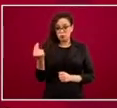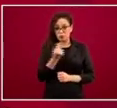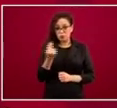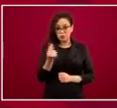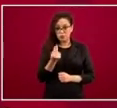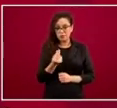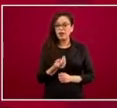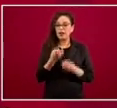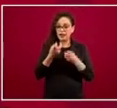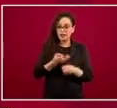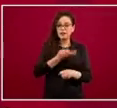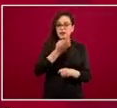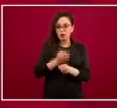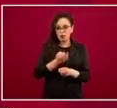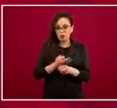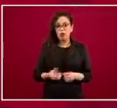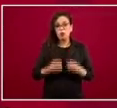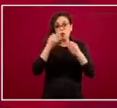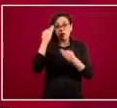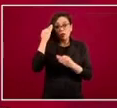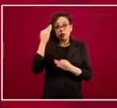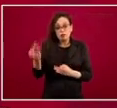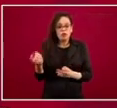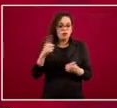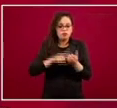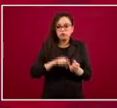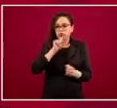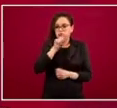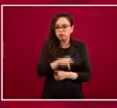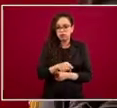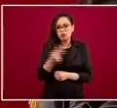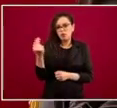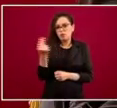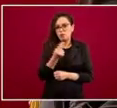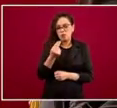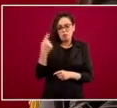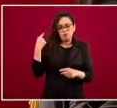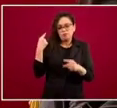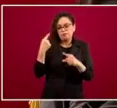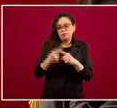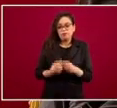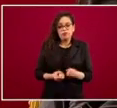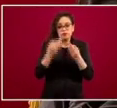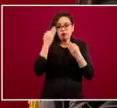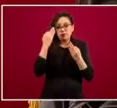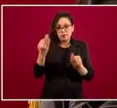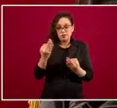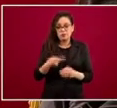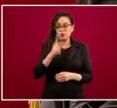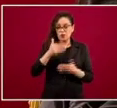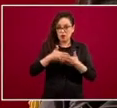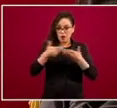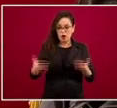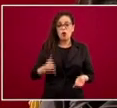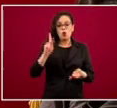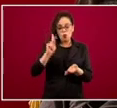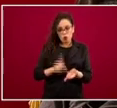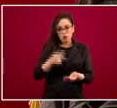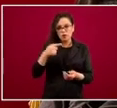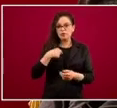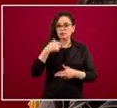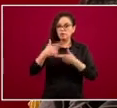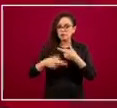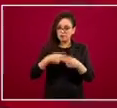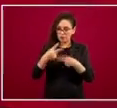are implementing all these measures right now in order to see a positive effect several weeks from